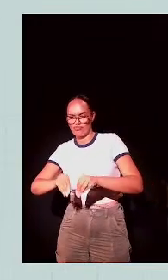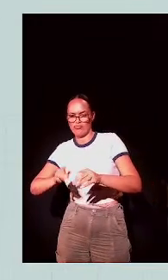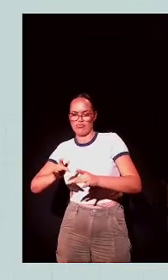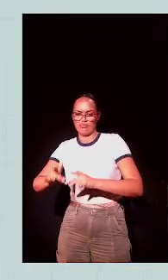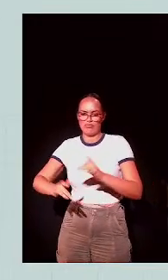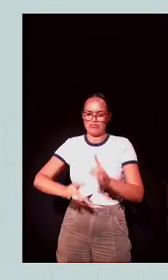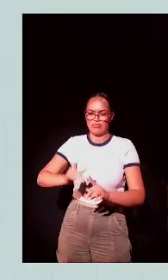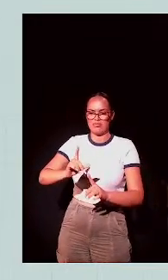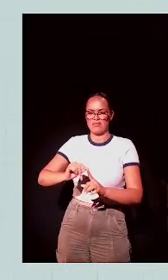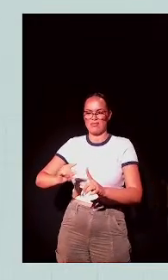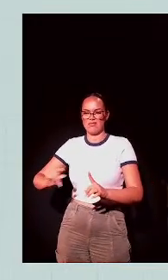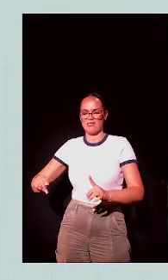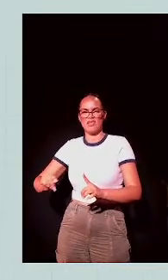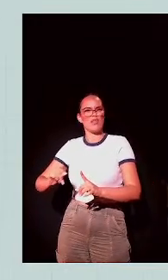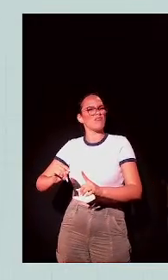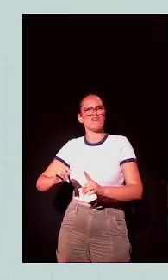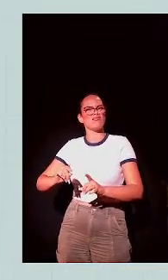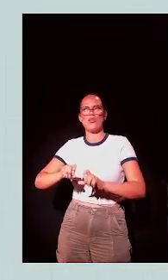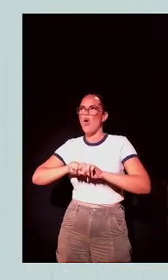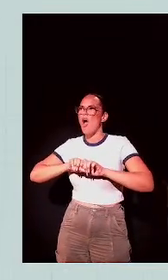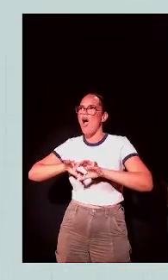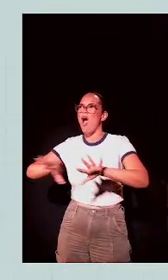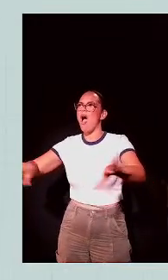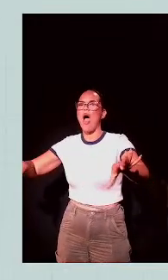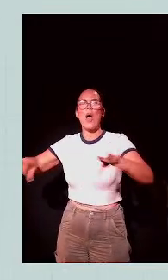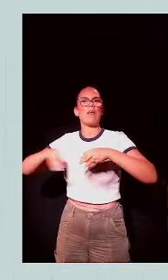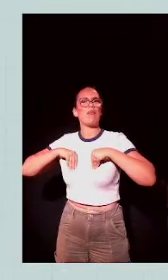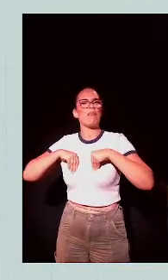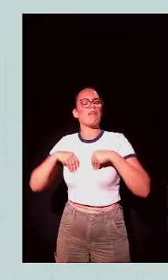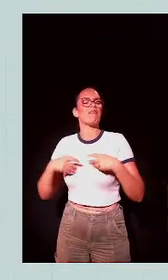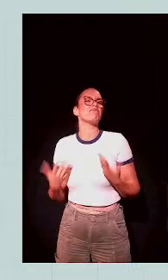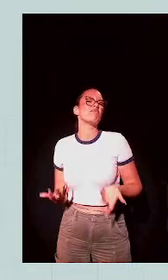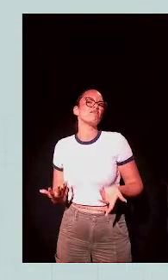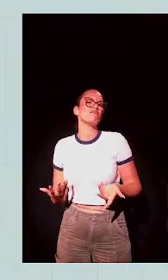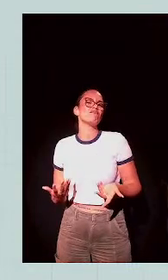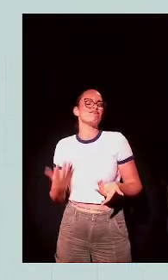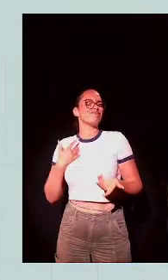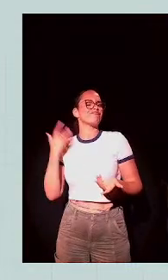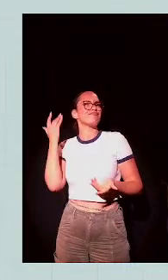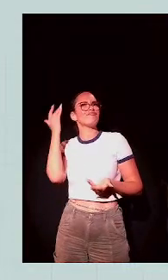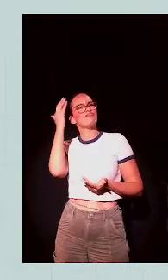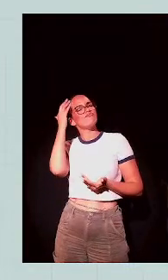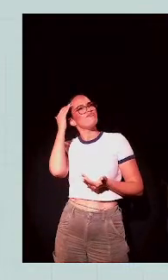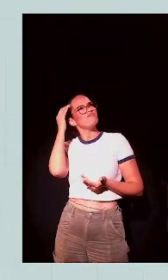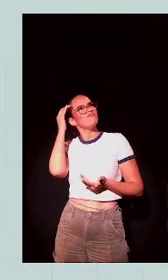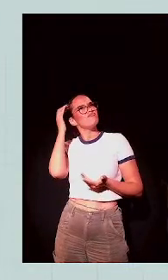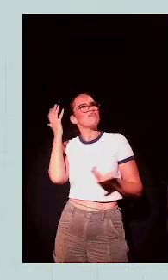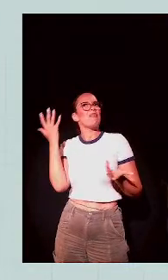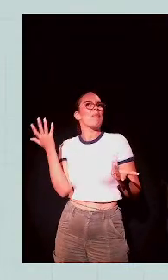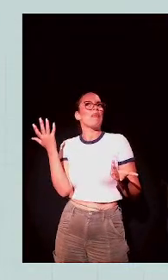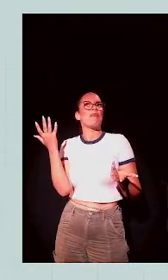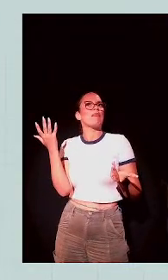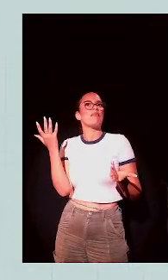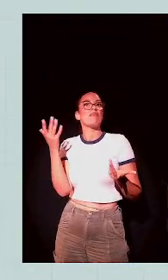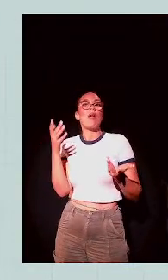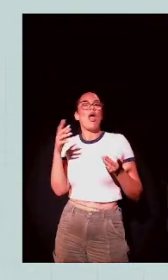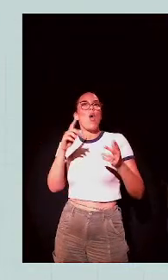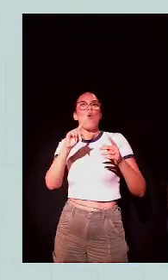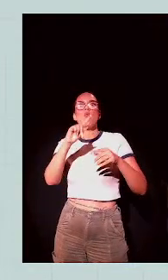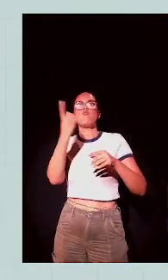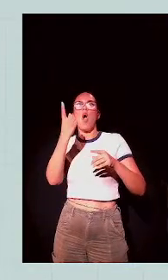been very widely adopted. And it got me thinking that perhaps there are no universal